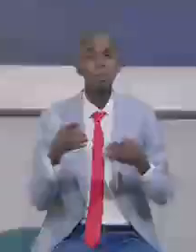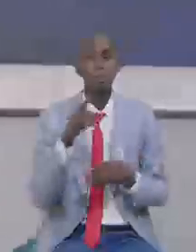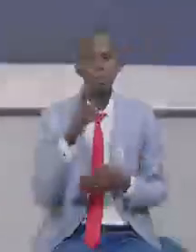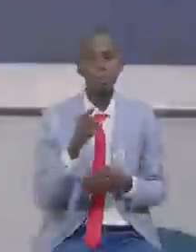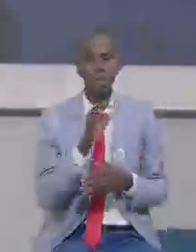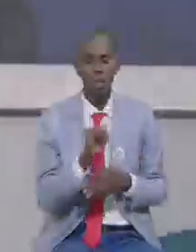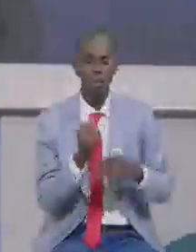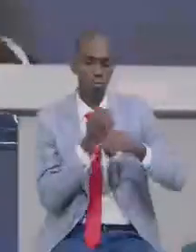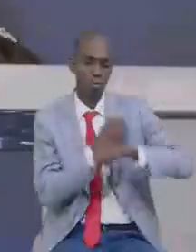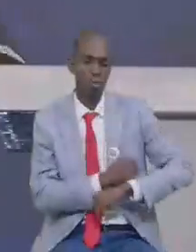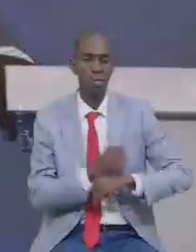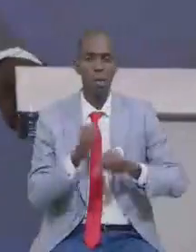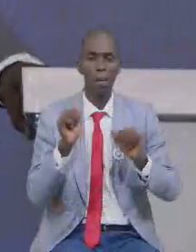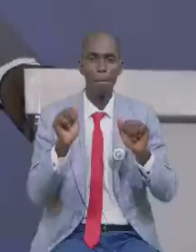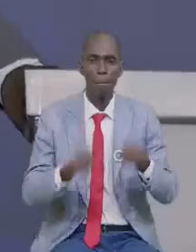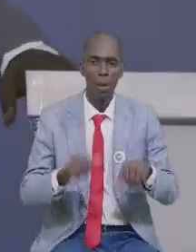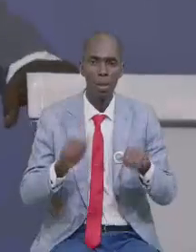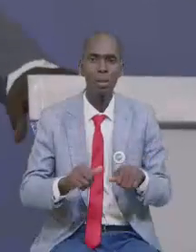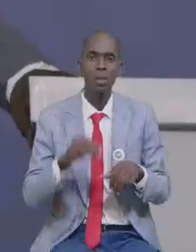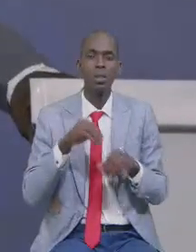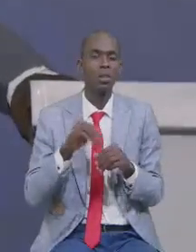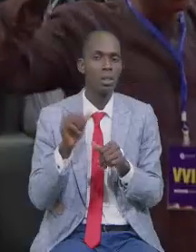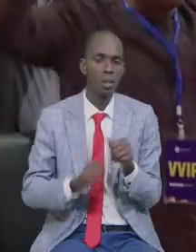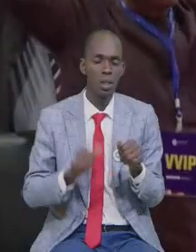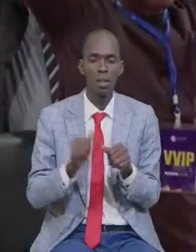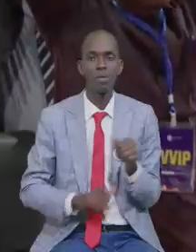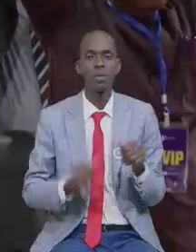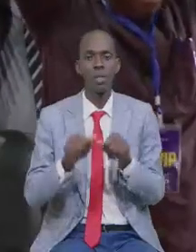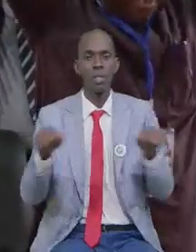secured possibility in every area of your life.